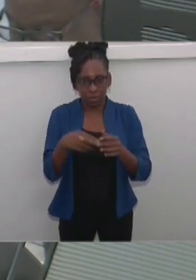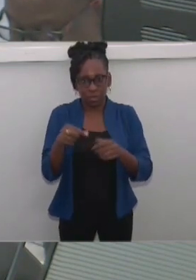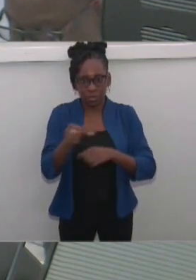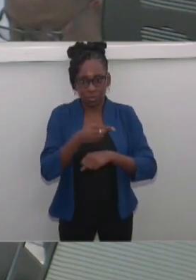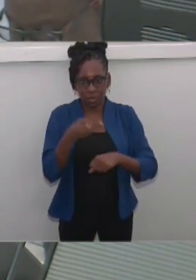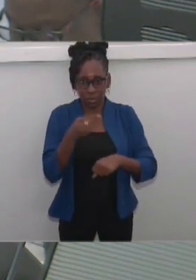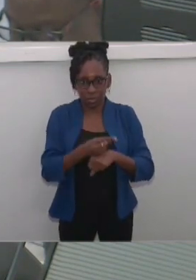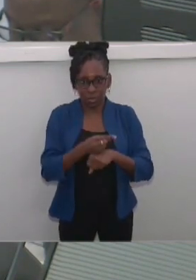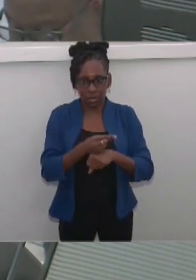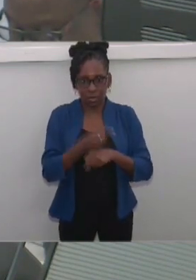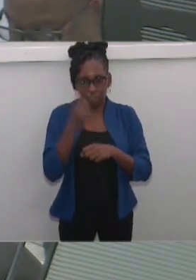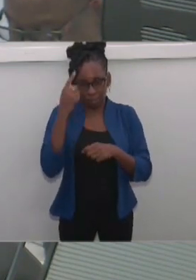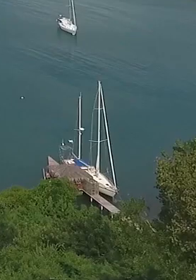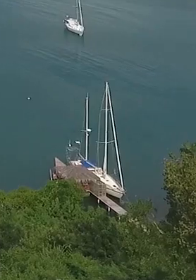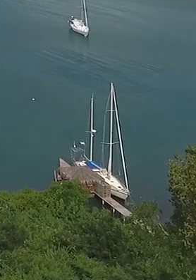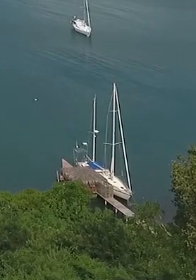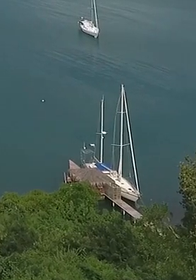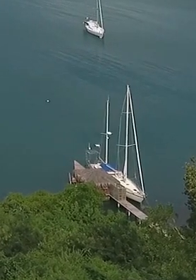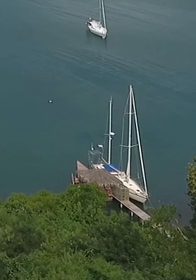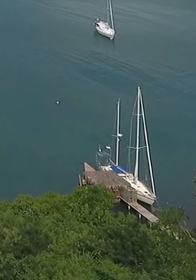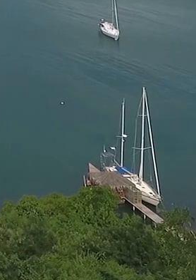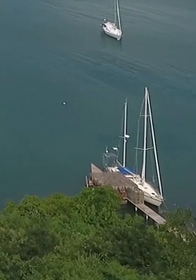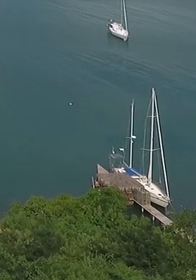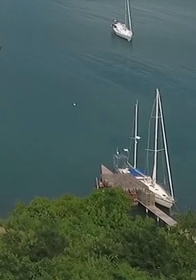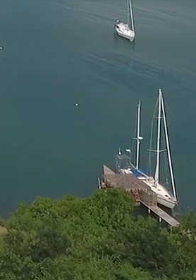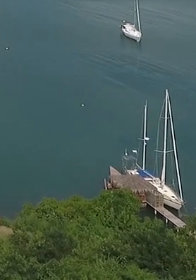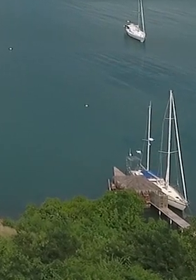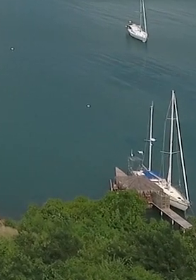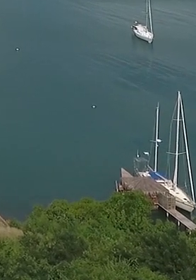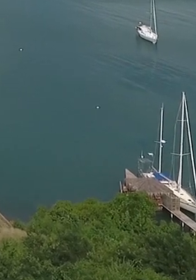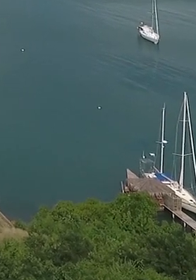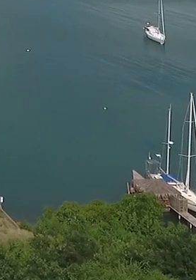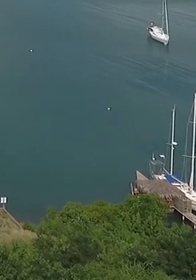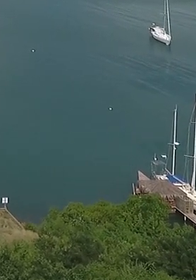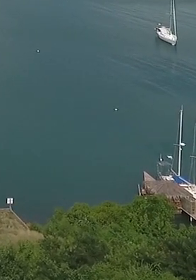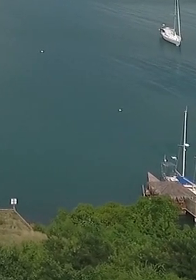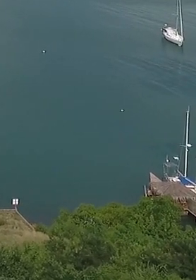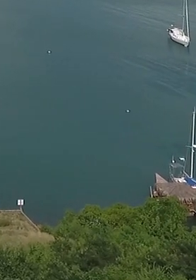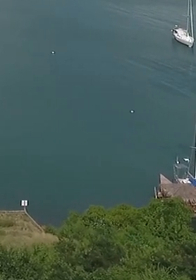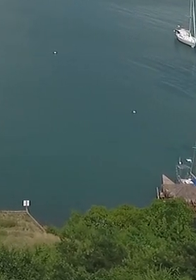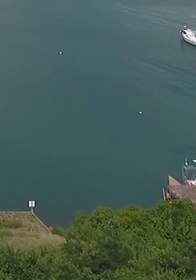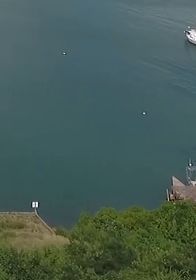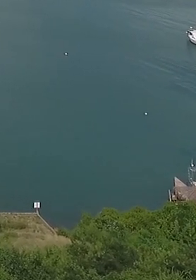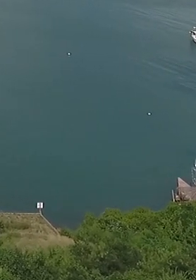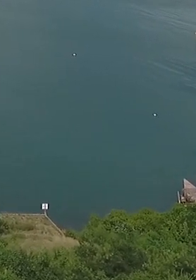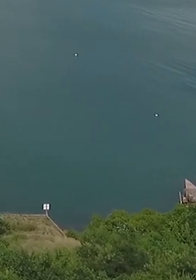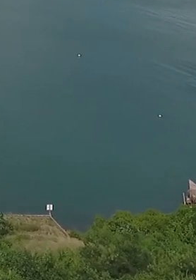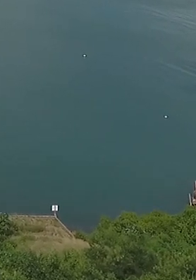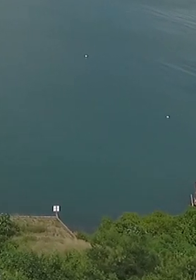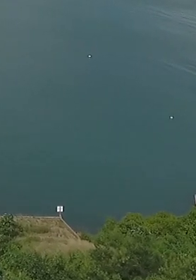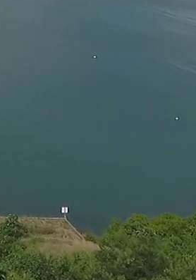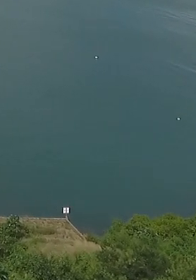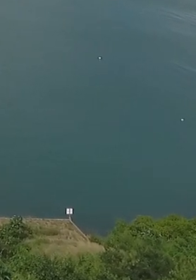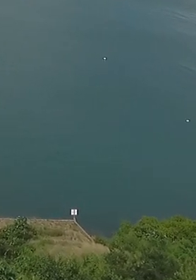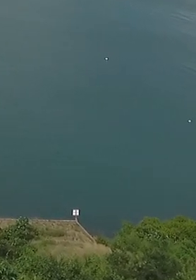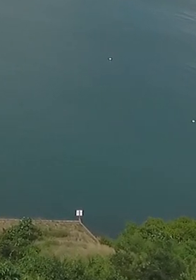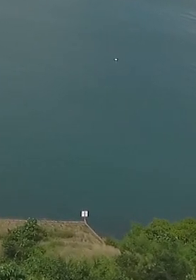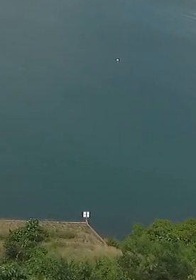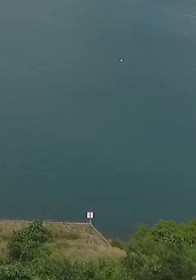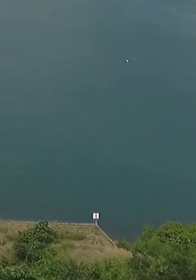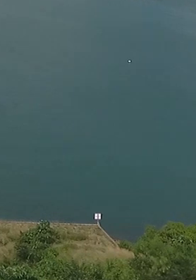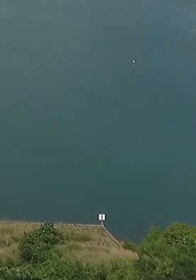benefit of our nation. Minister Andel said government is committed to build and equip the Foreign Service